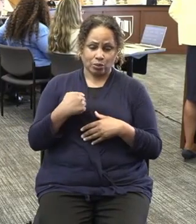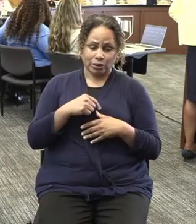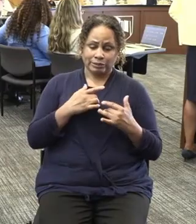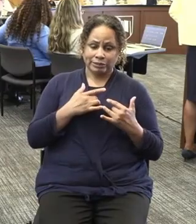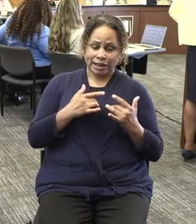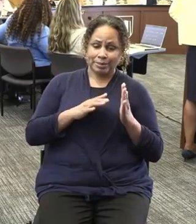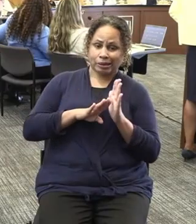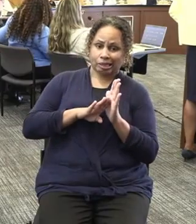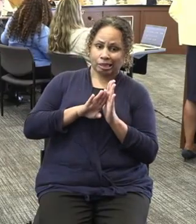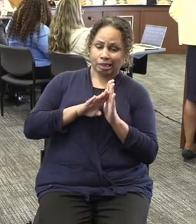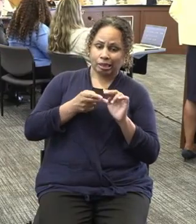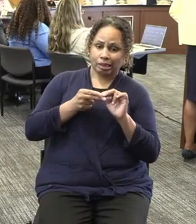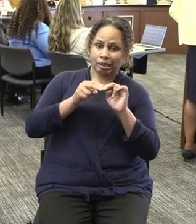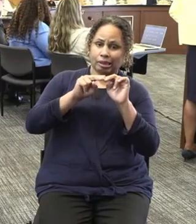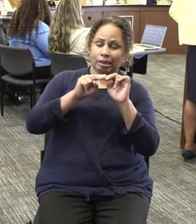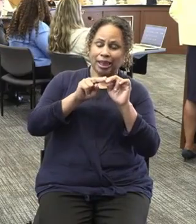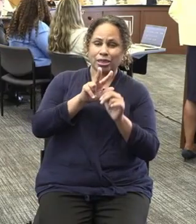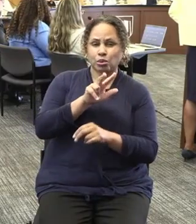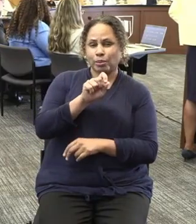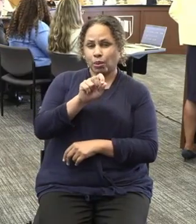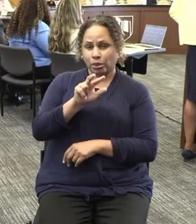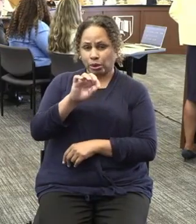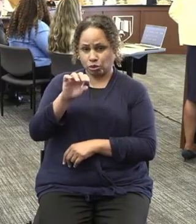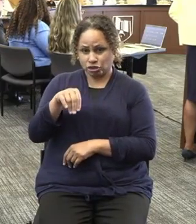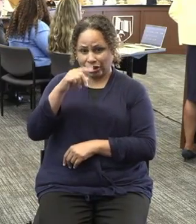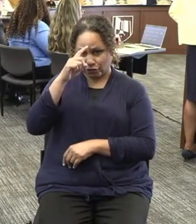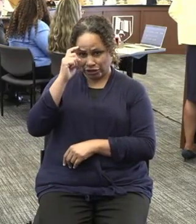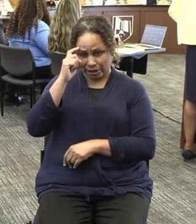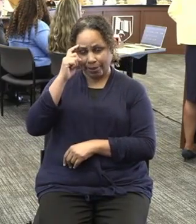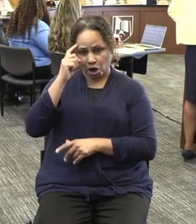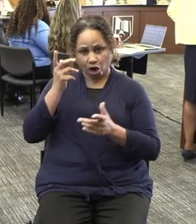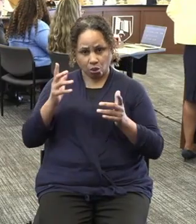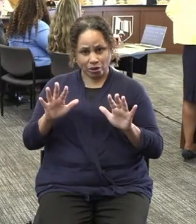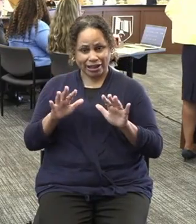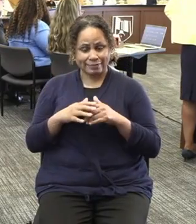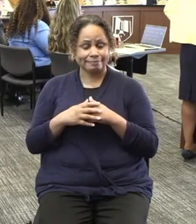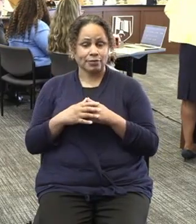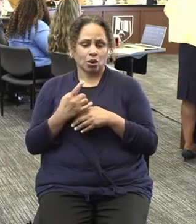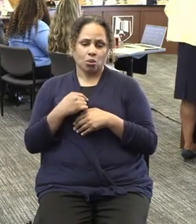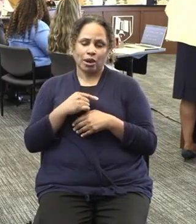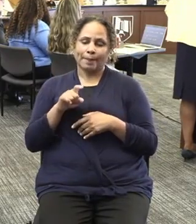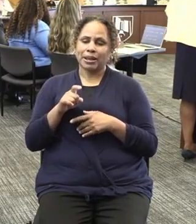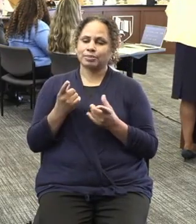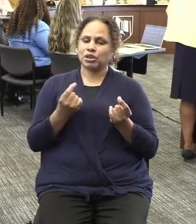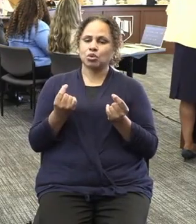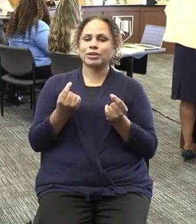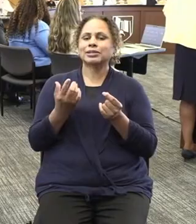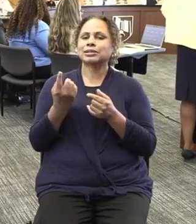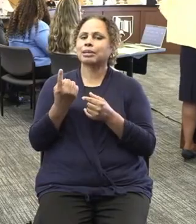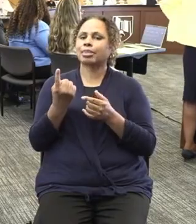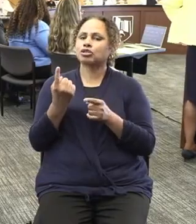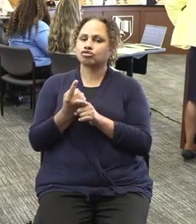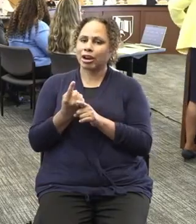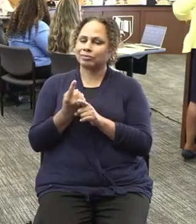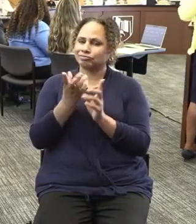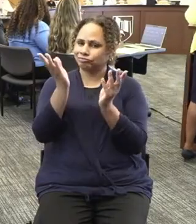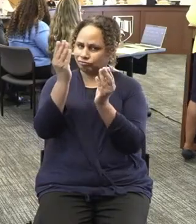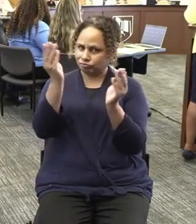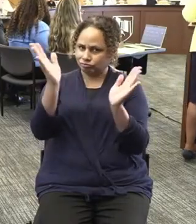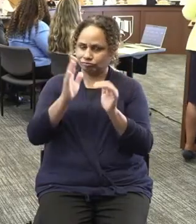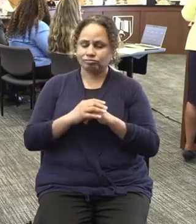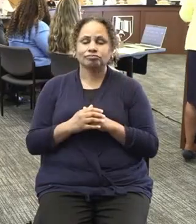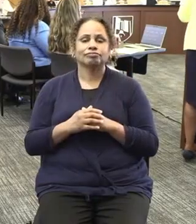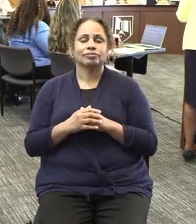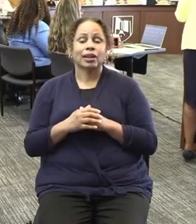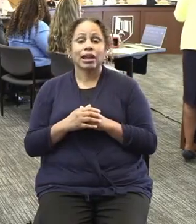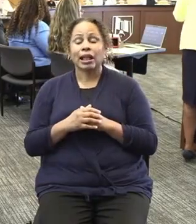African-American students at 3.3% for the summer already. Wonderful. So we must be doing something right Yes, here at JJC. thank you. So for that population. So I